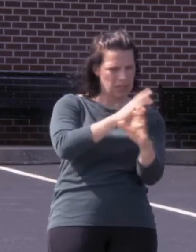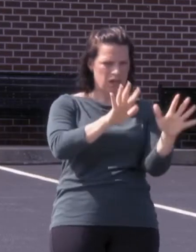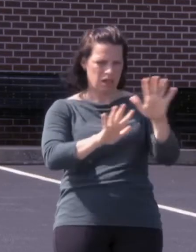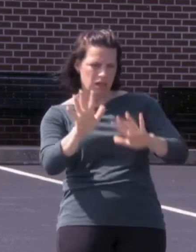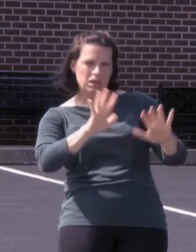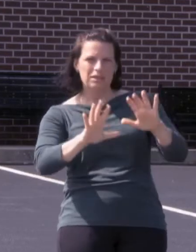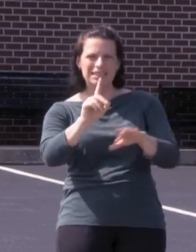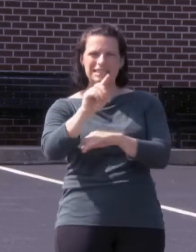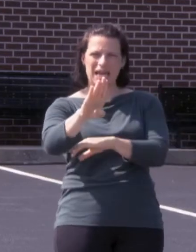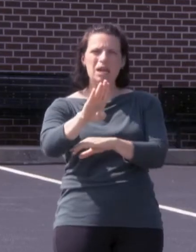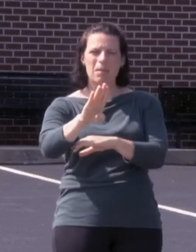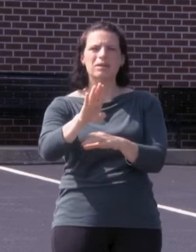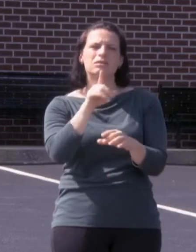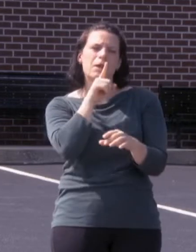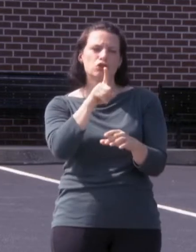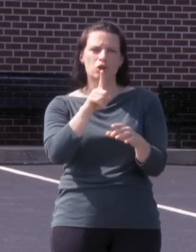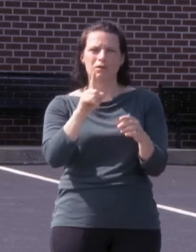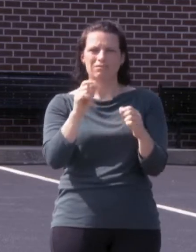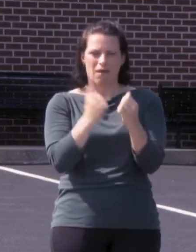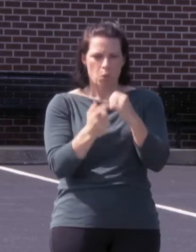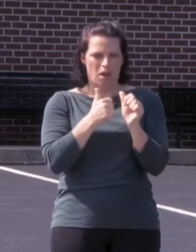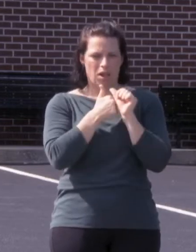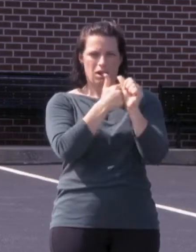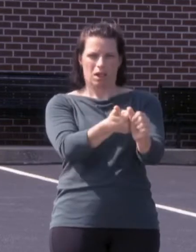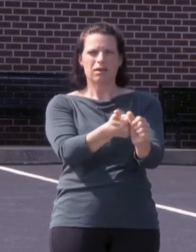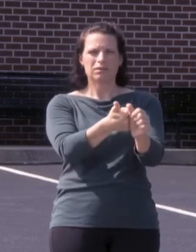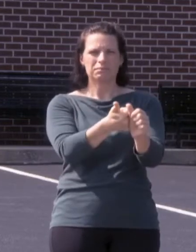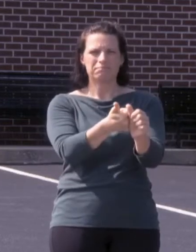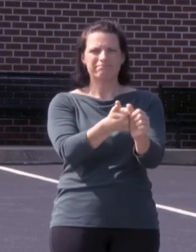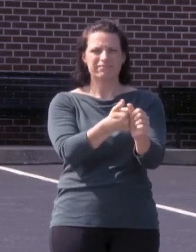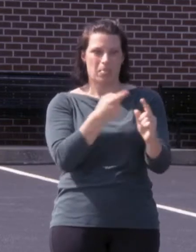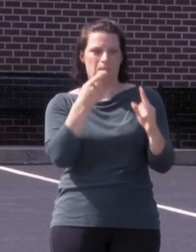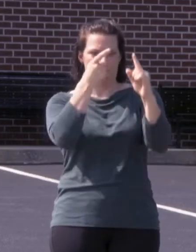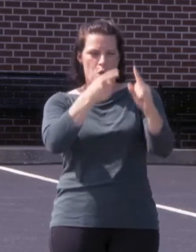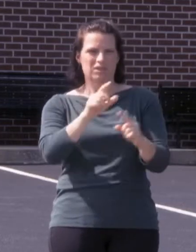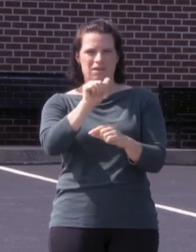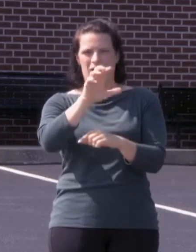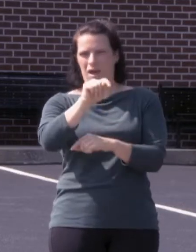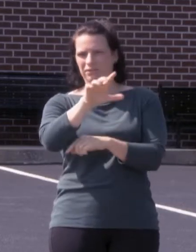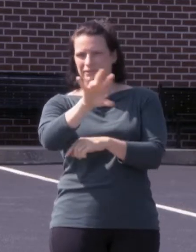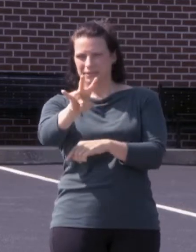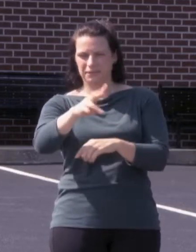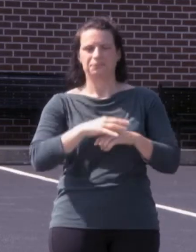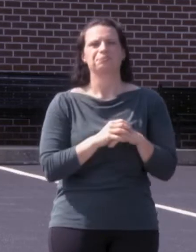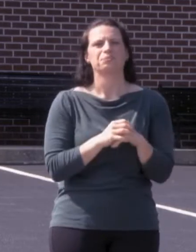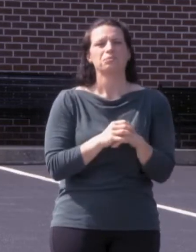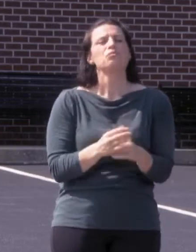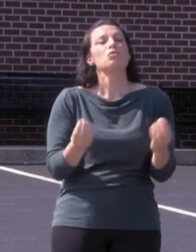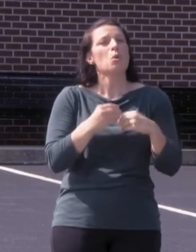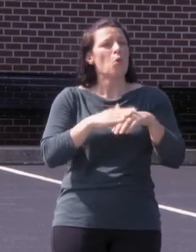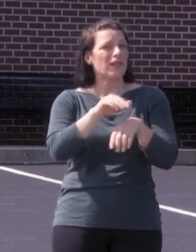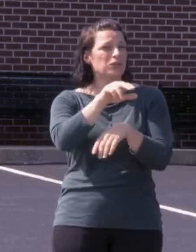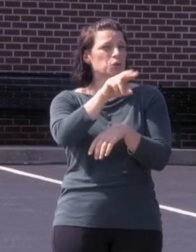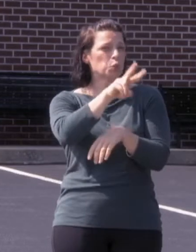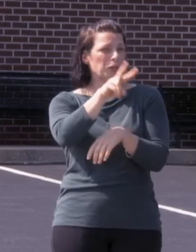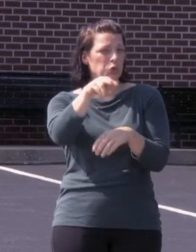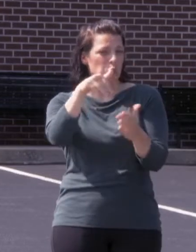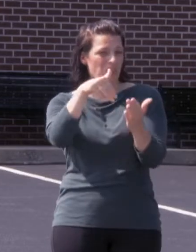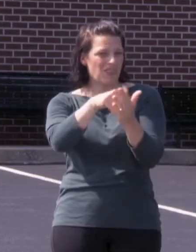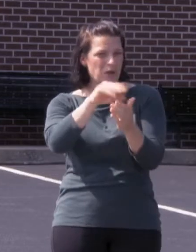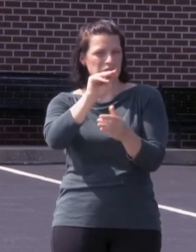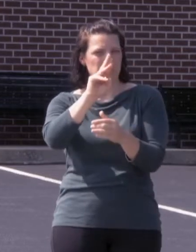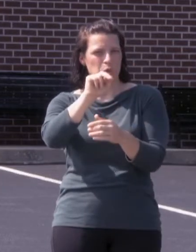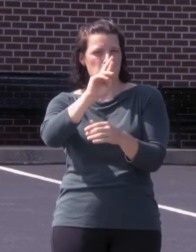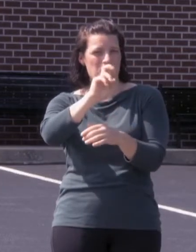associated regulations to ensure compliance in carrying out the purposes of Act 57. There are more than 22,000 municipal